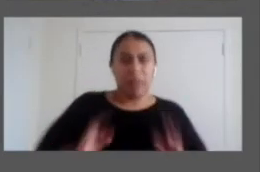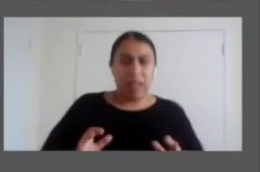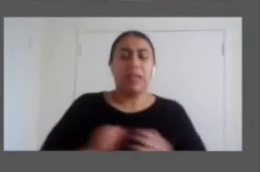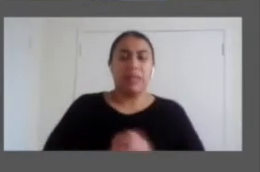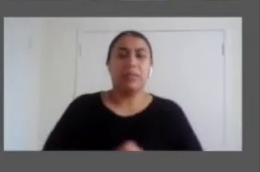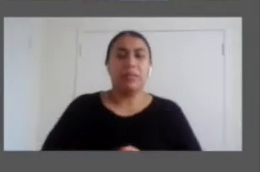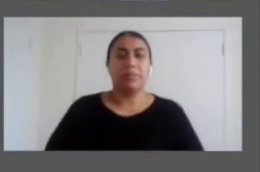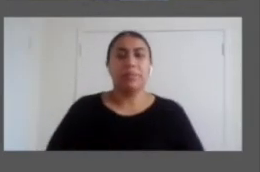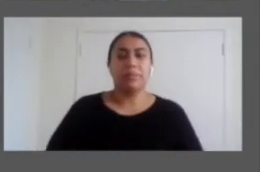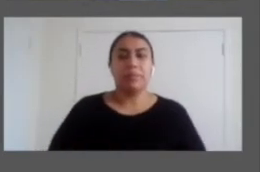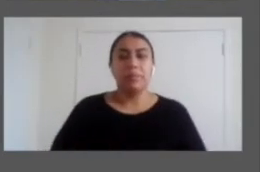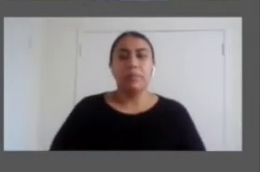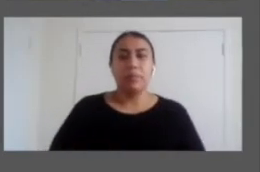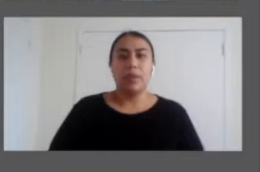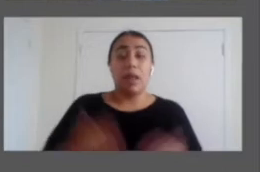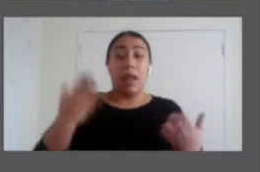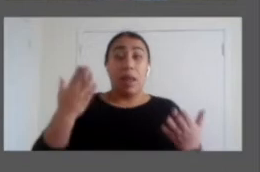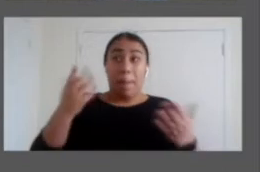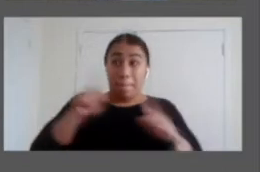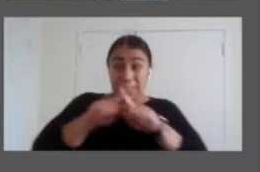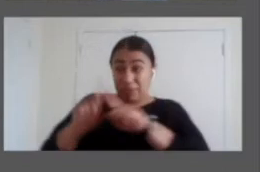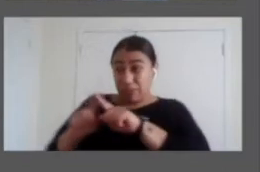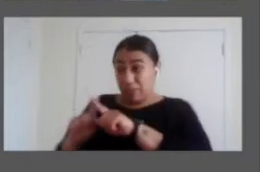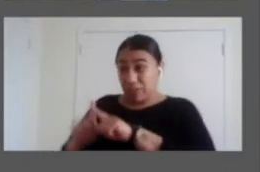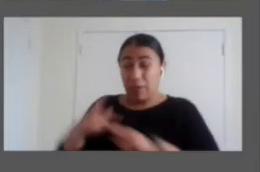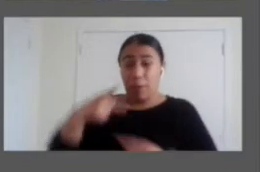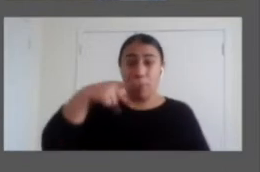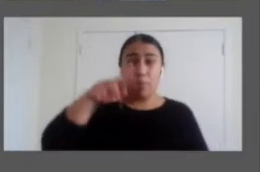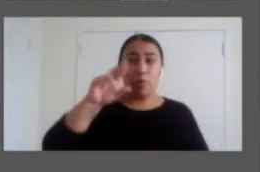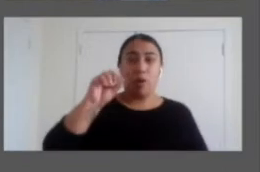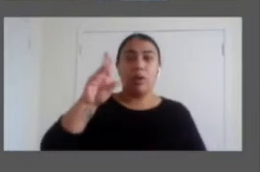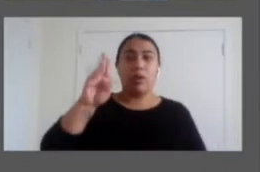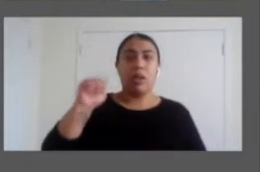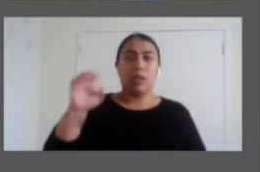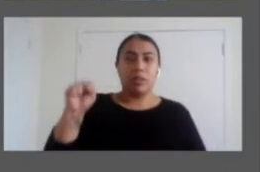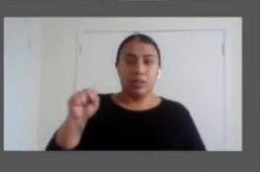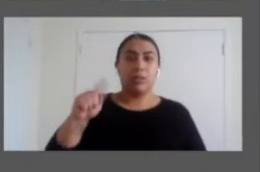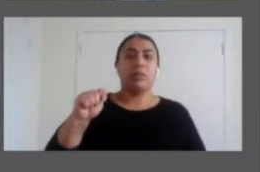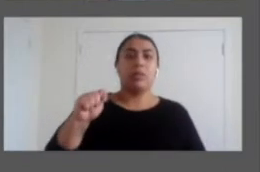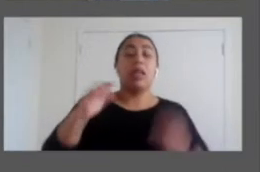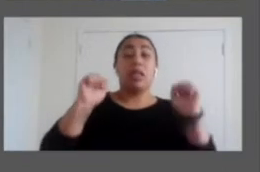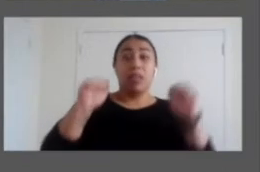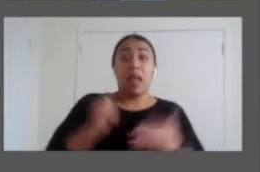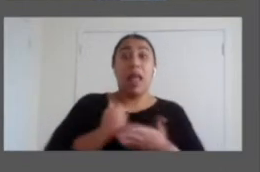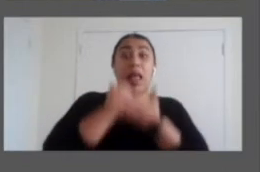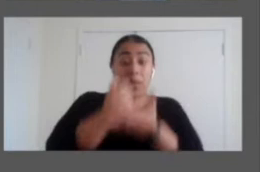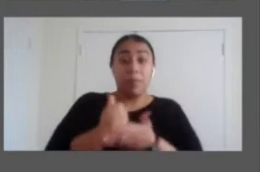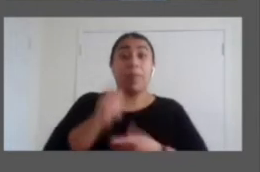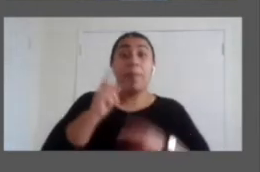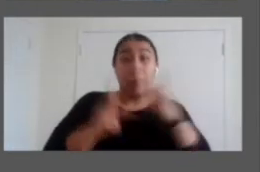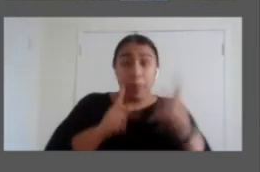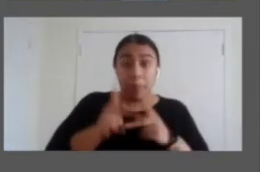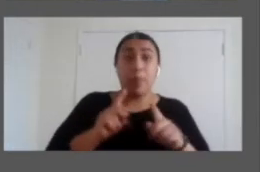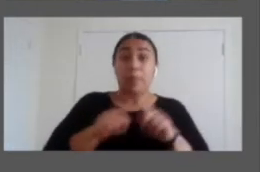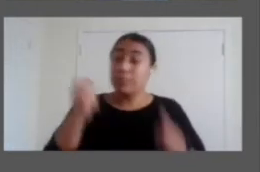products worked for some, but not for others. Discovering how important the endocannabinoid system is to one's homeostasis